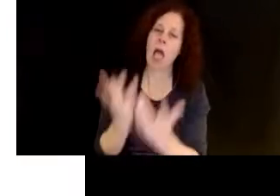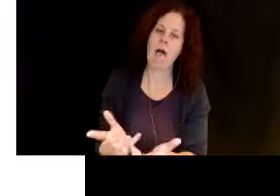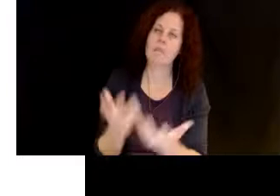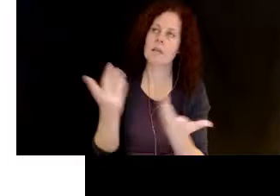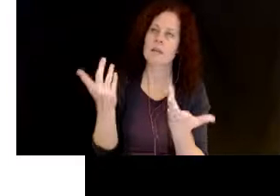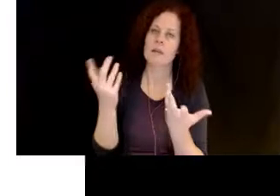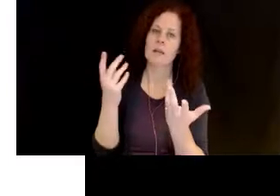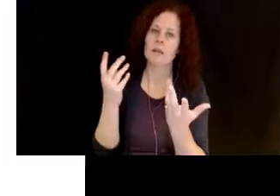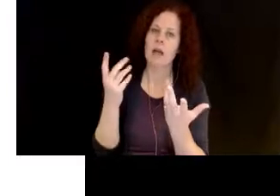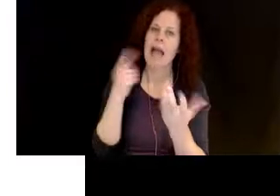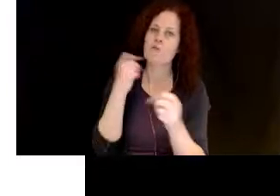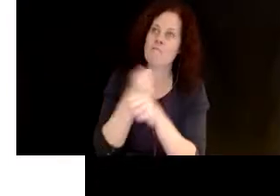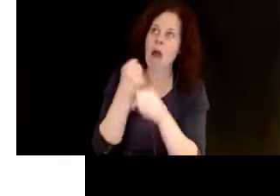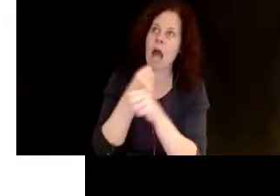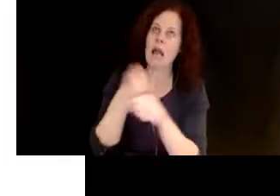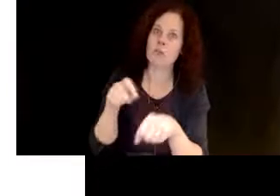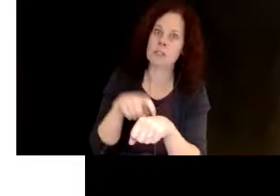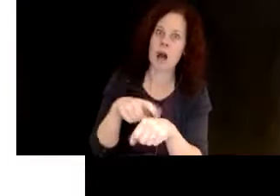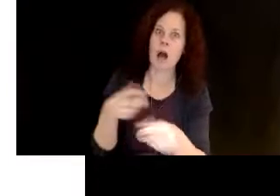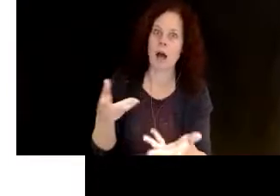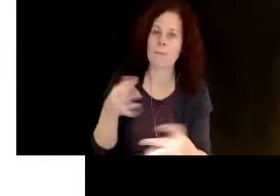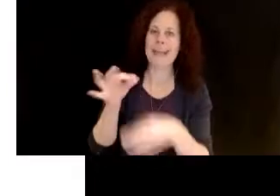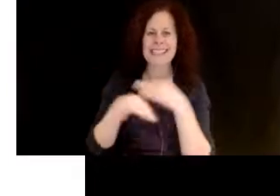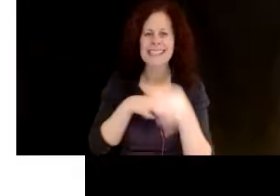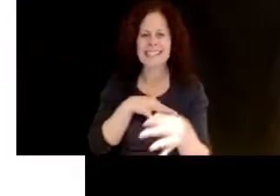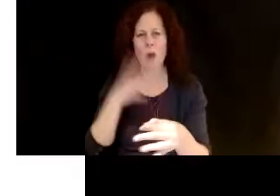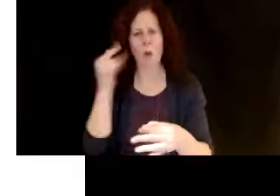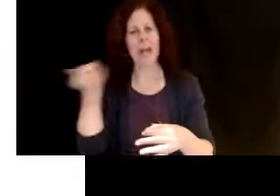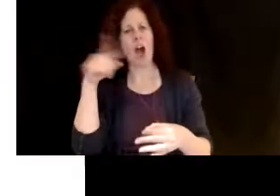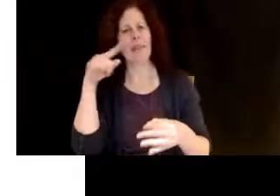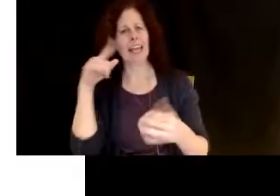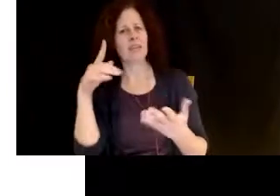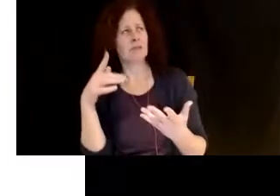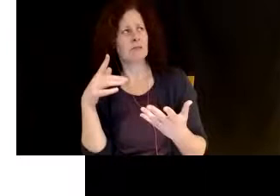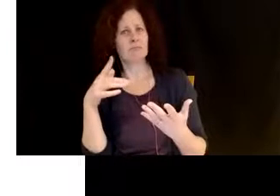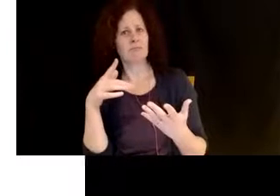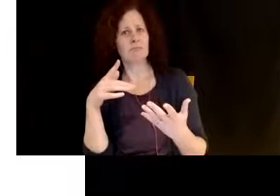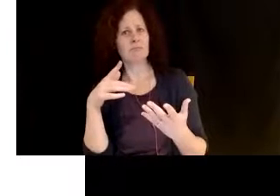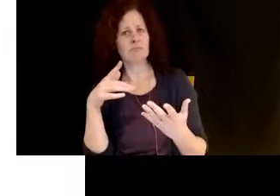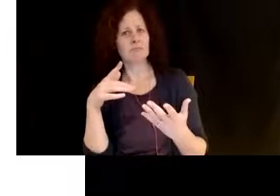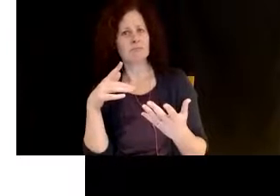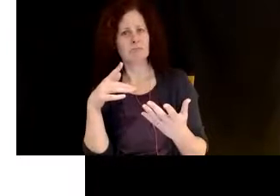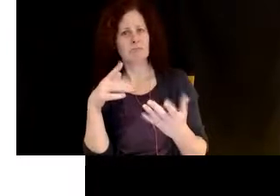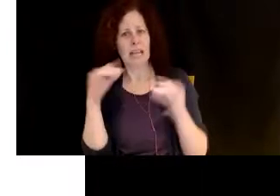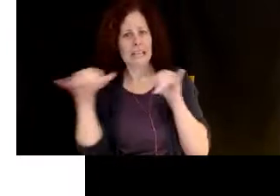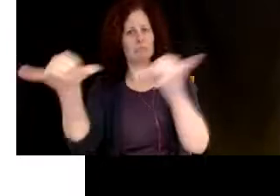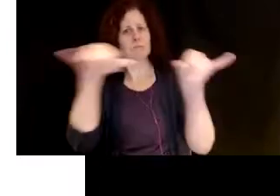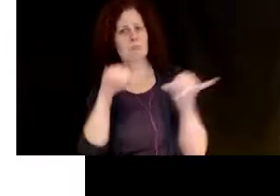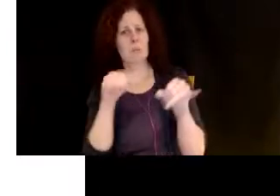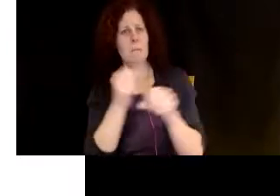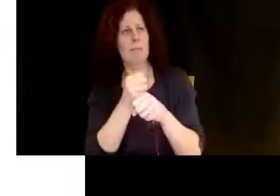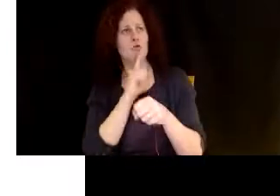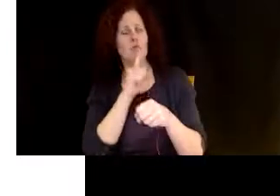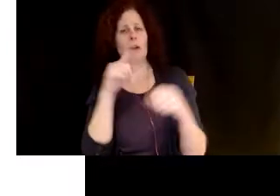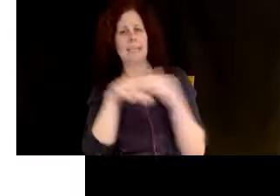baseline expectation that infrastructure will be accessible. And this is due in part to limited awareness among decision makers, but not